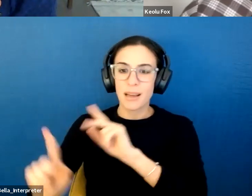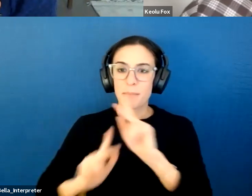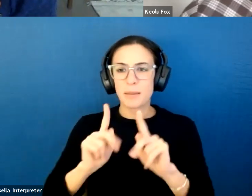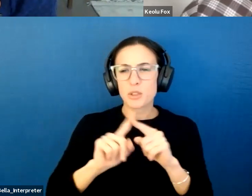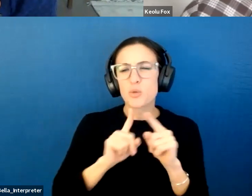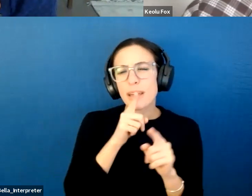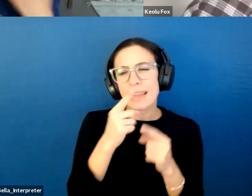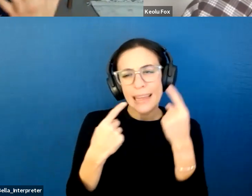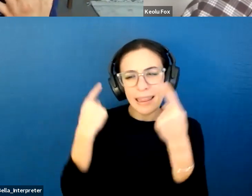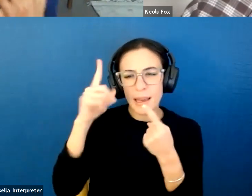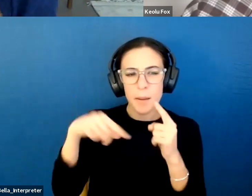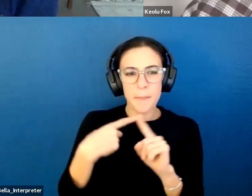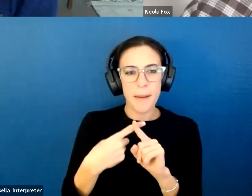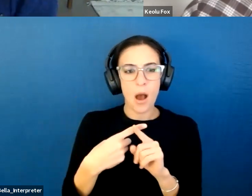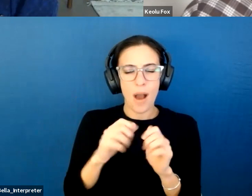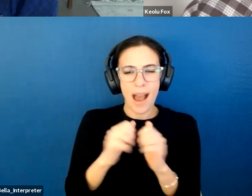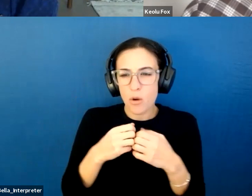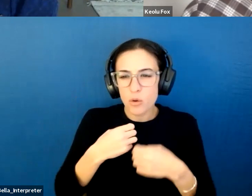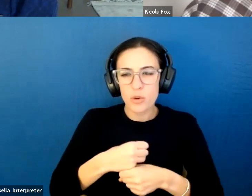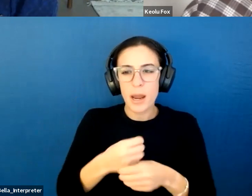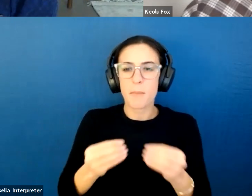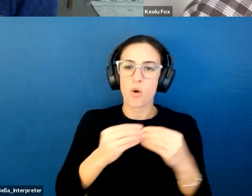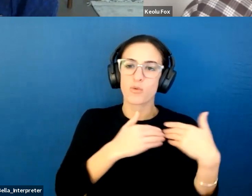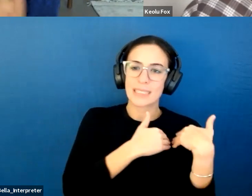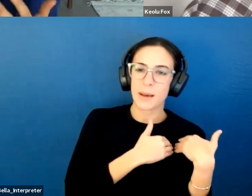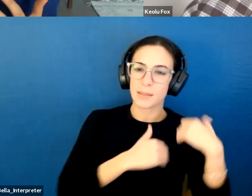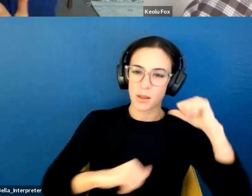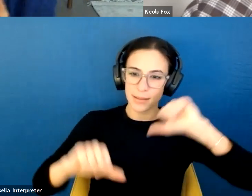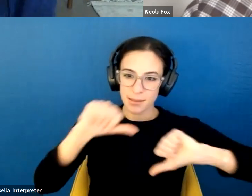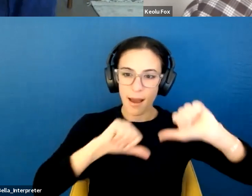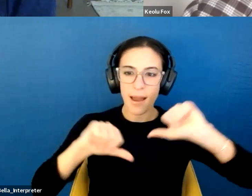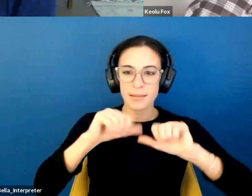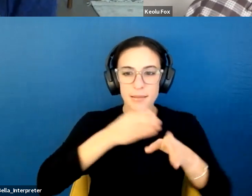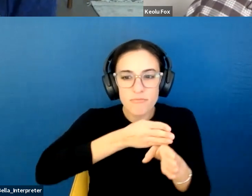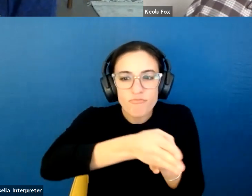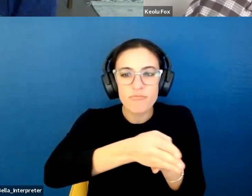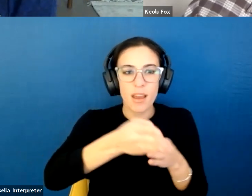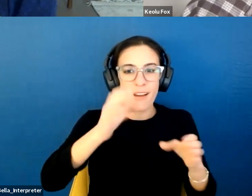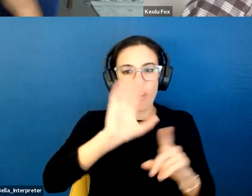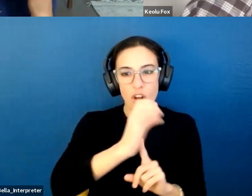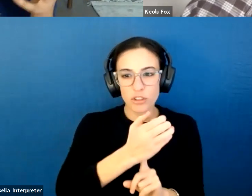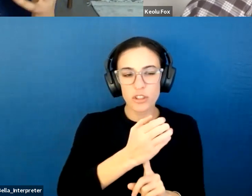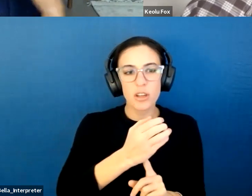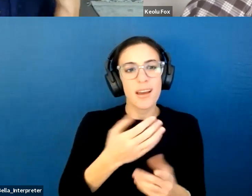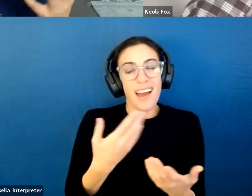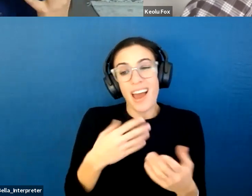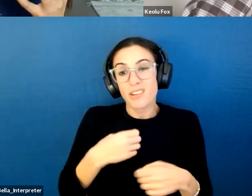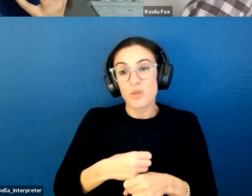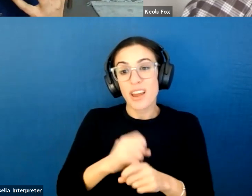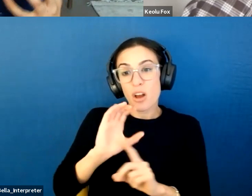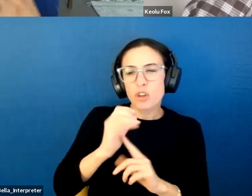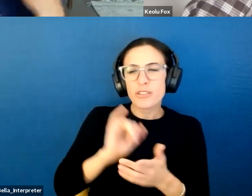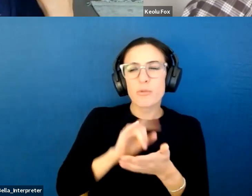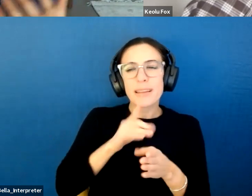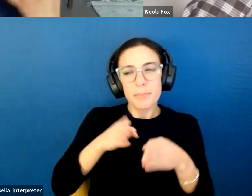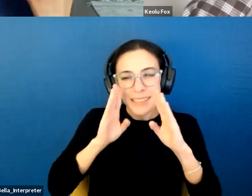think about how to create a more responsible science and create a scientific culture that really gives attention to these